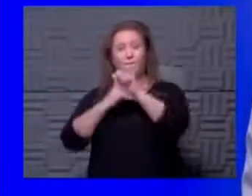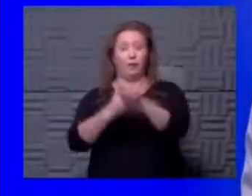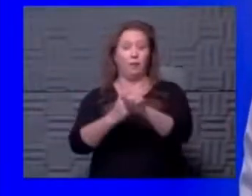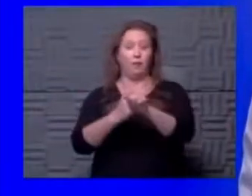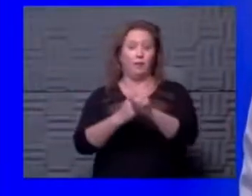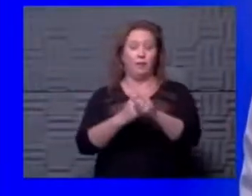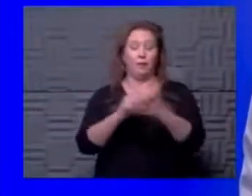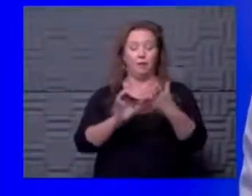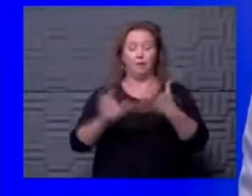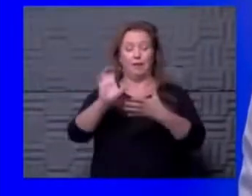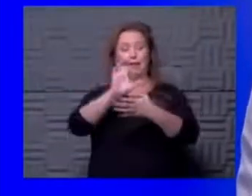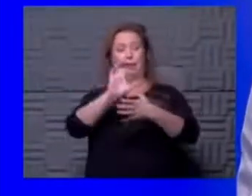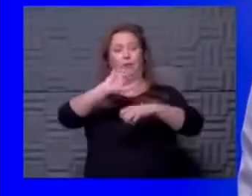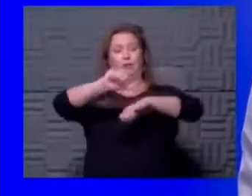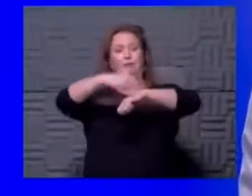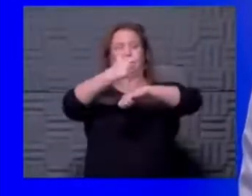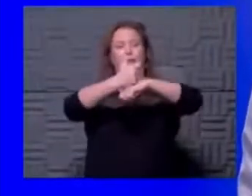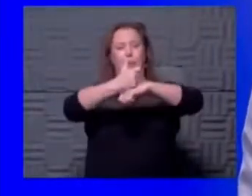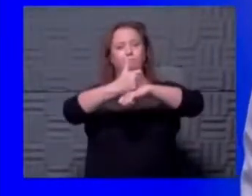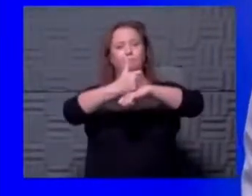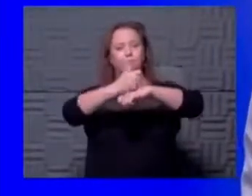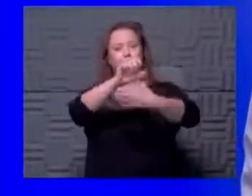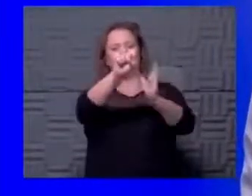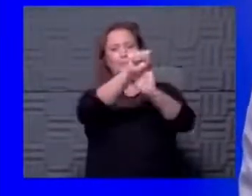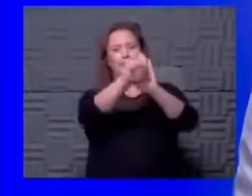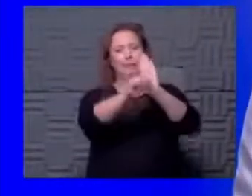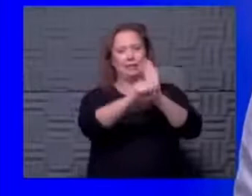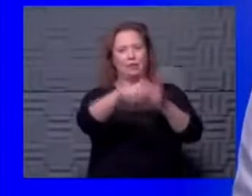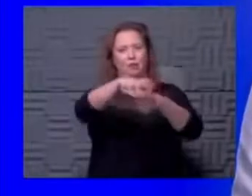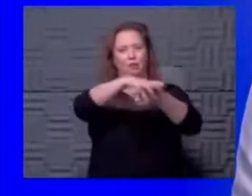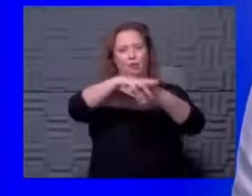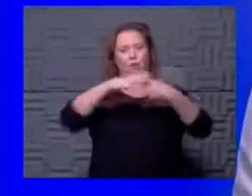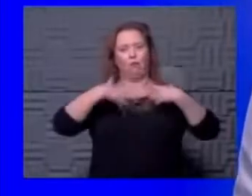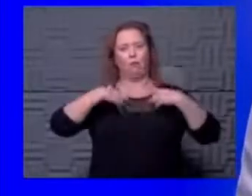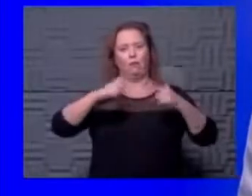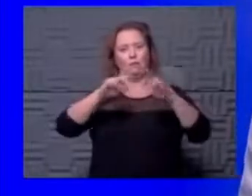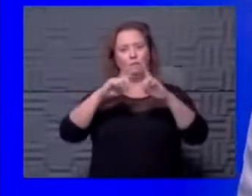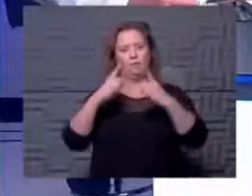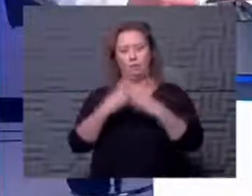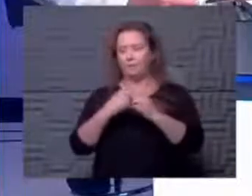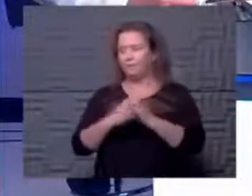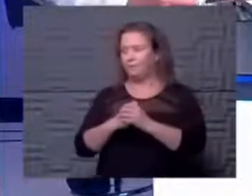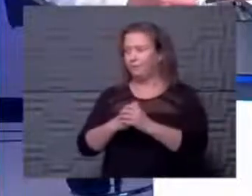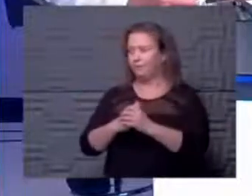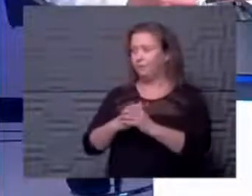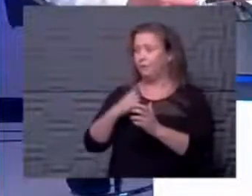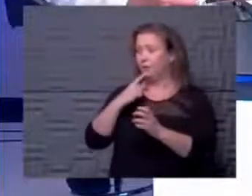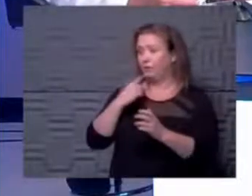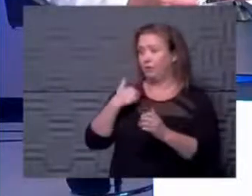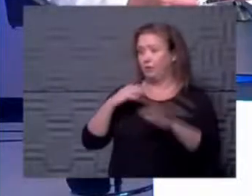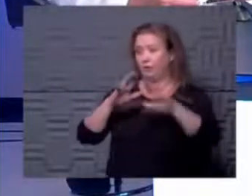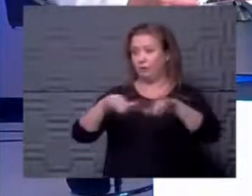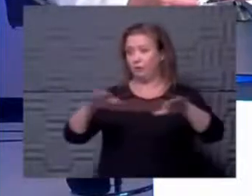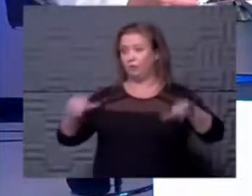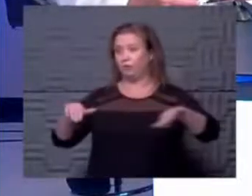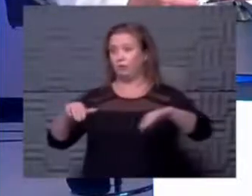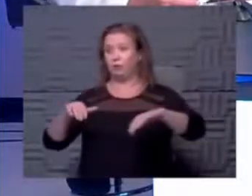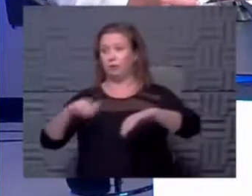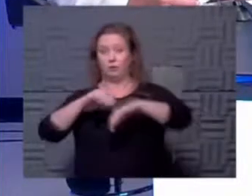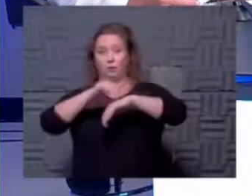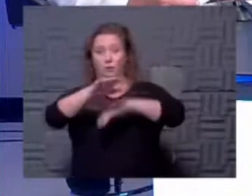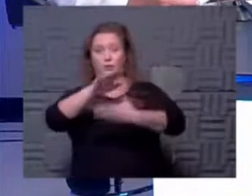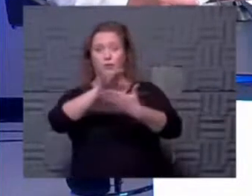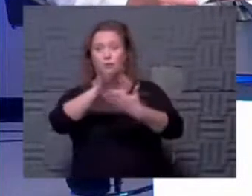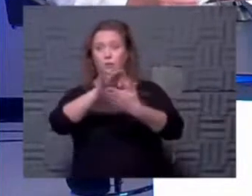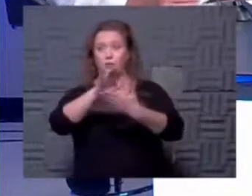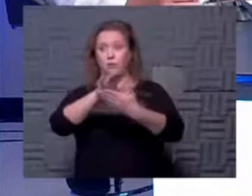maybe gating criteria that's put forth by the state or the local health department. You have said in the past that your children are going to go to school. How do